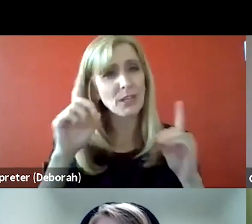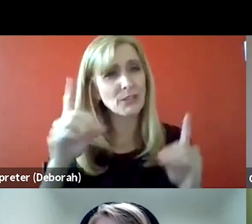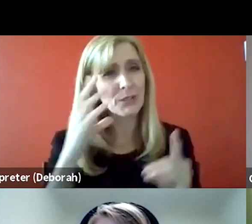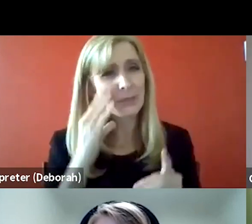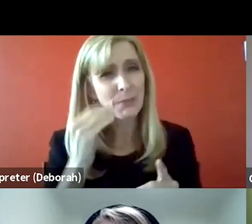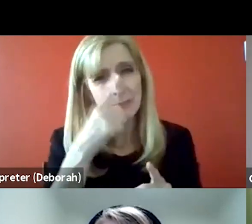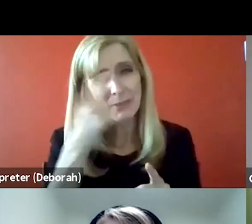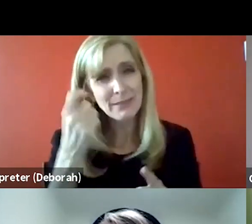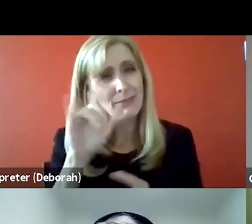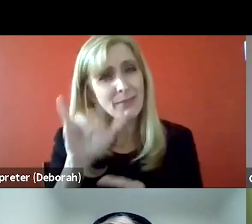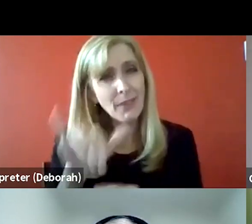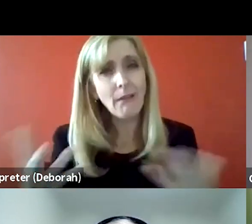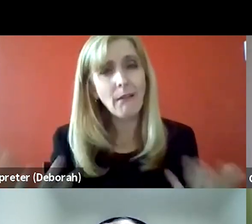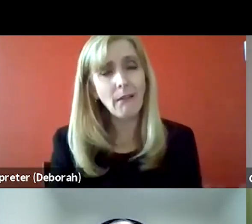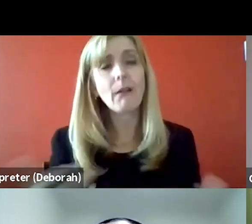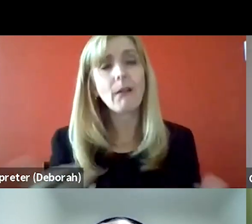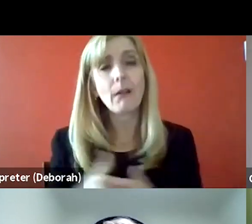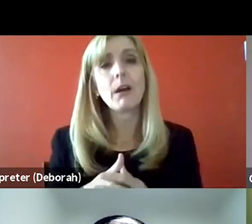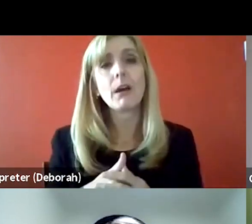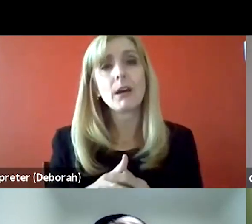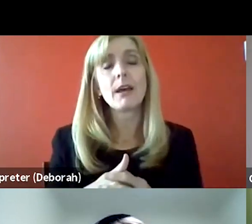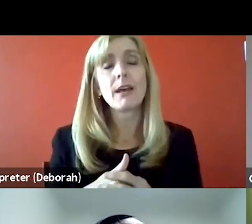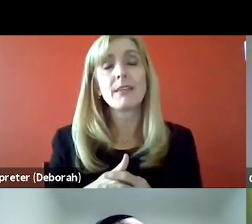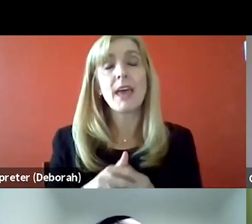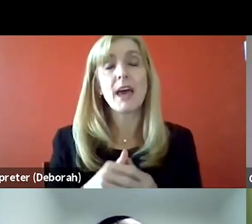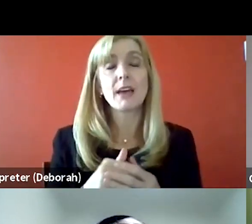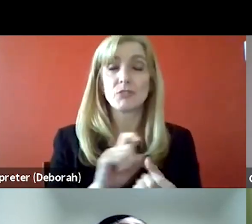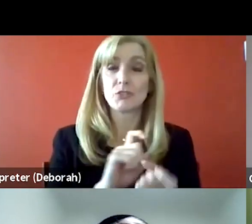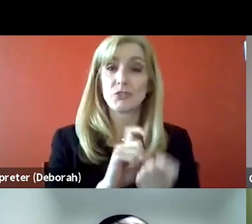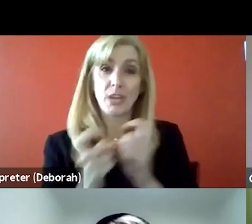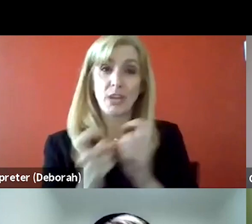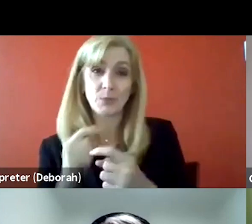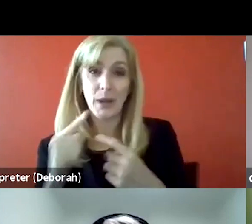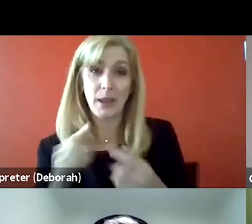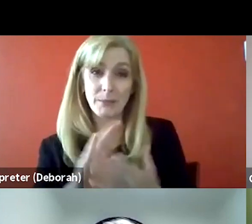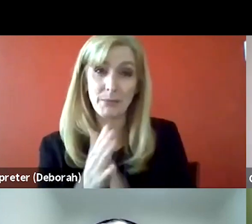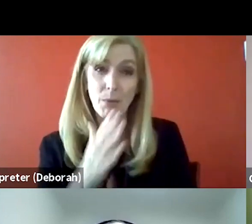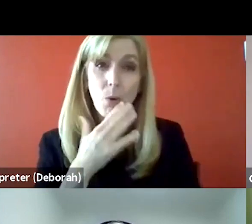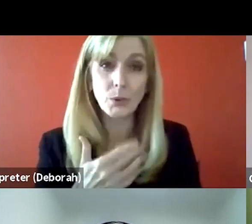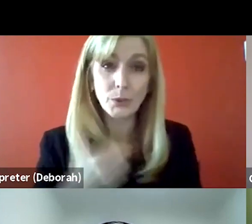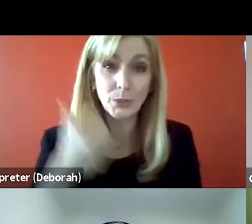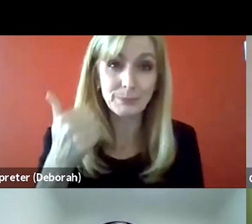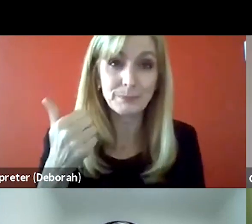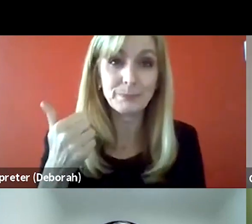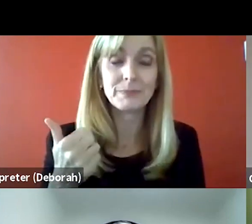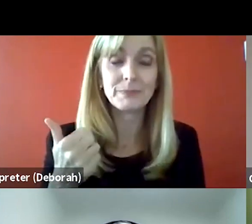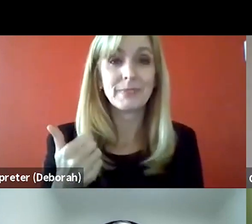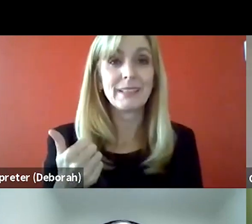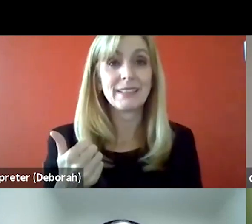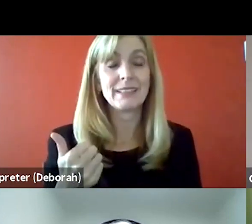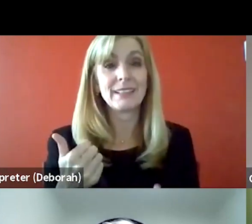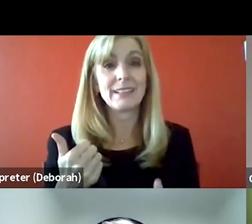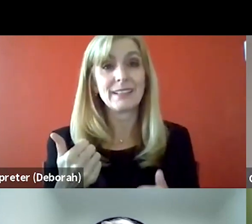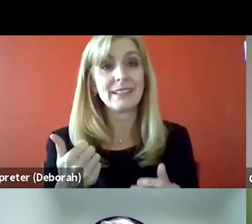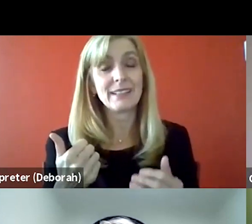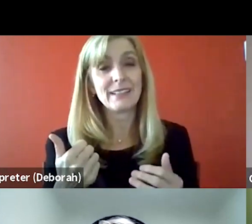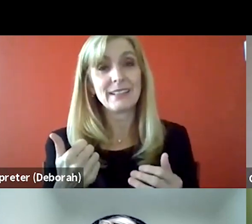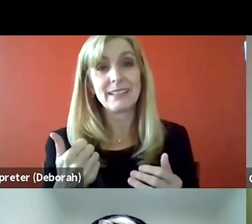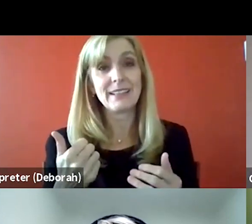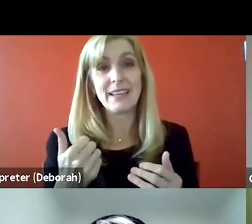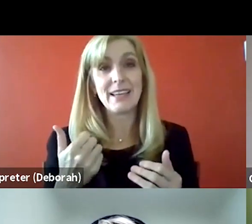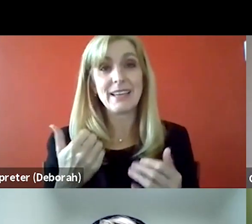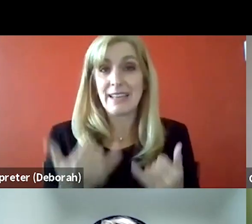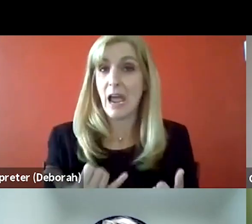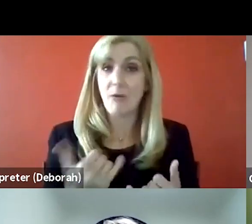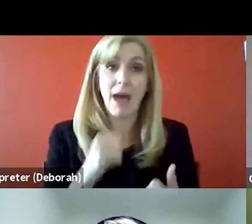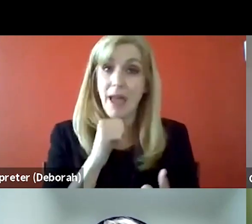that. That shifted as I got older and is not something that I have faced at